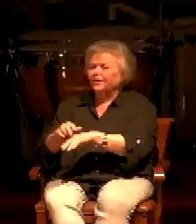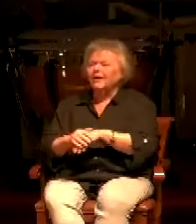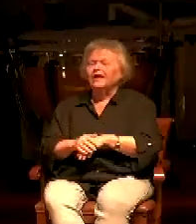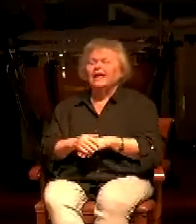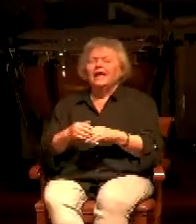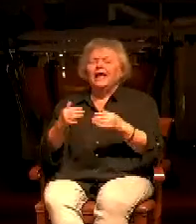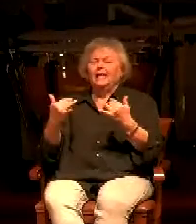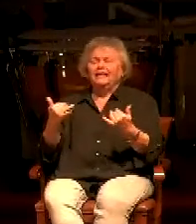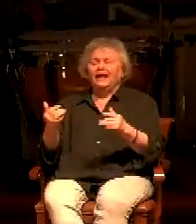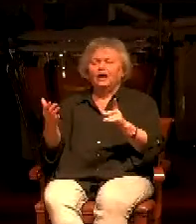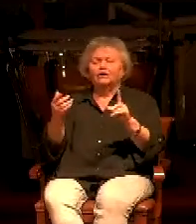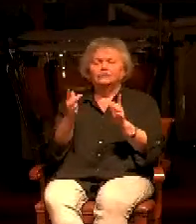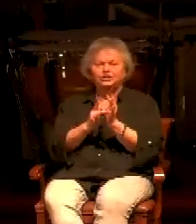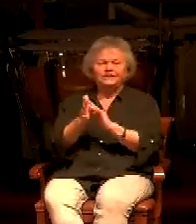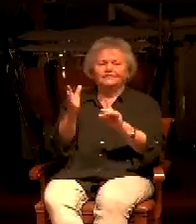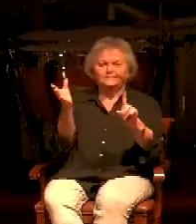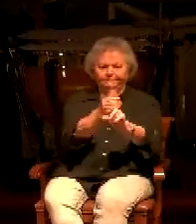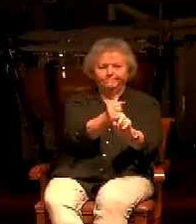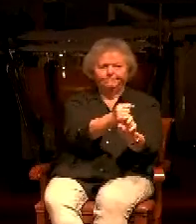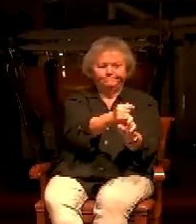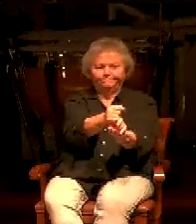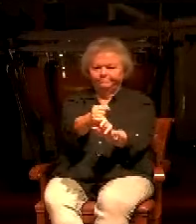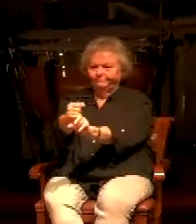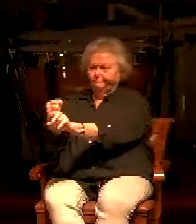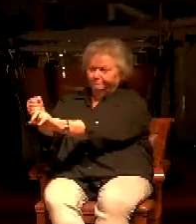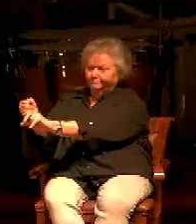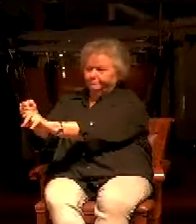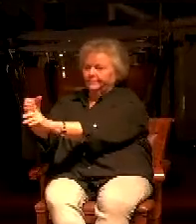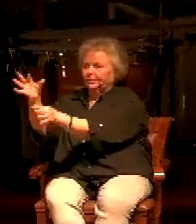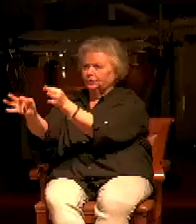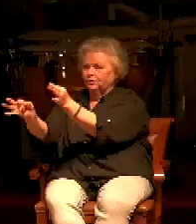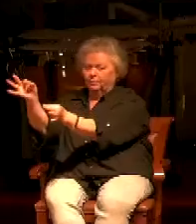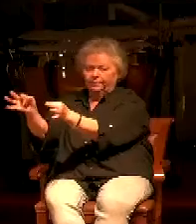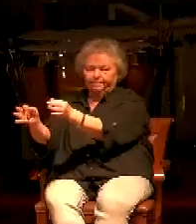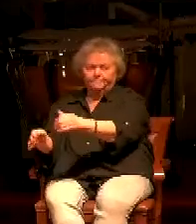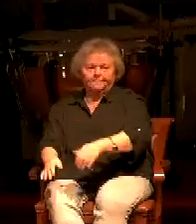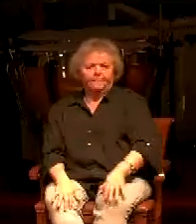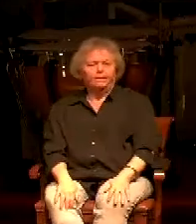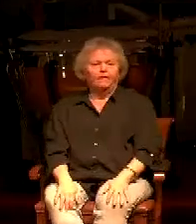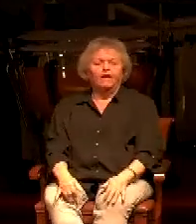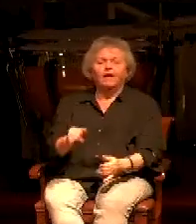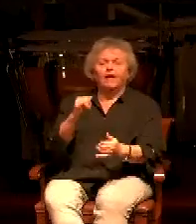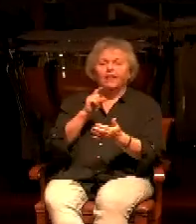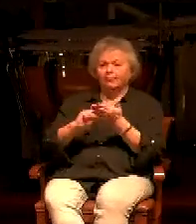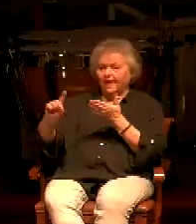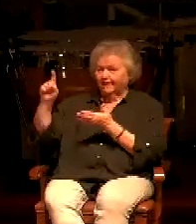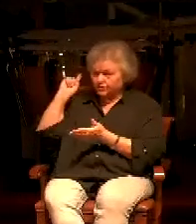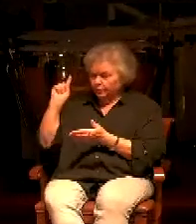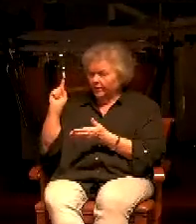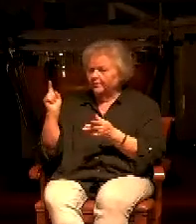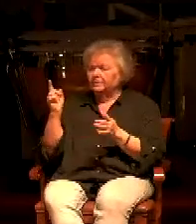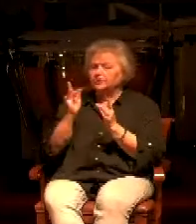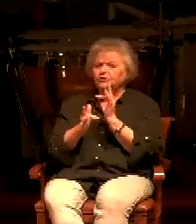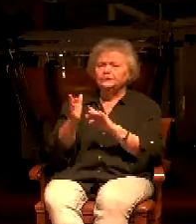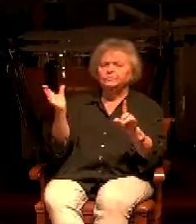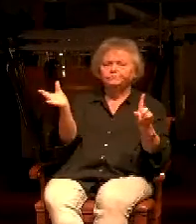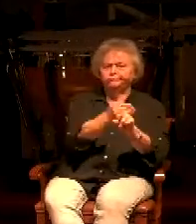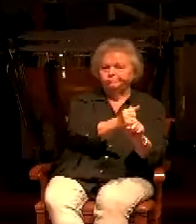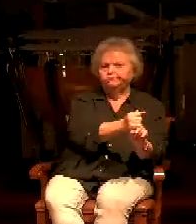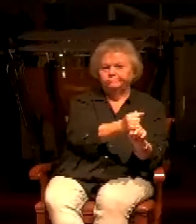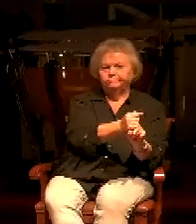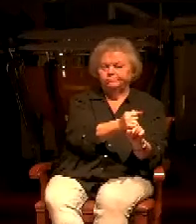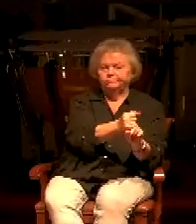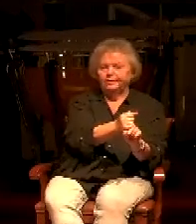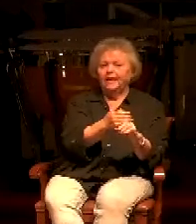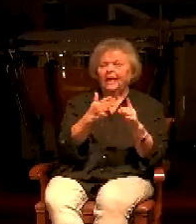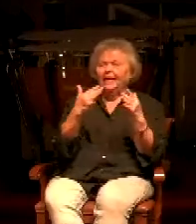And I want you to see as we read this, the theme or the thought is, as last week we saw Jesus was arrested, this week we'll see that Jesus,